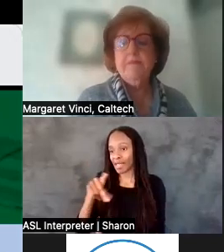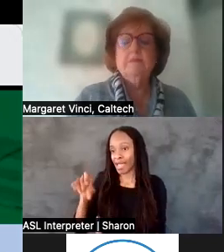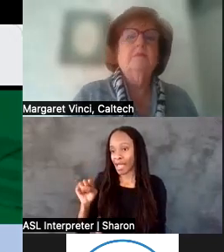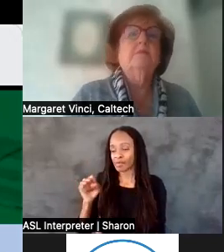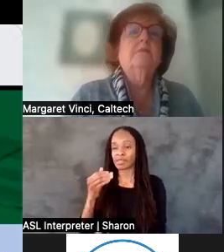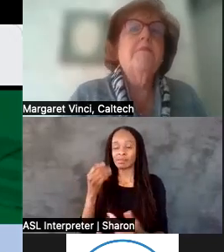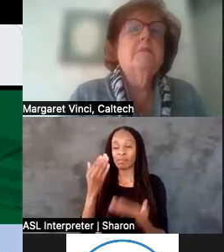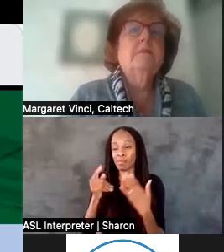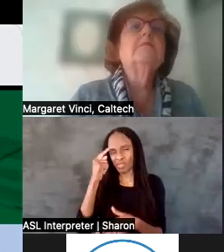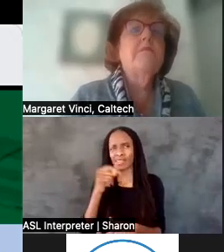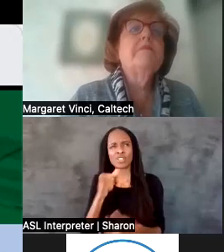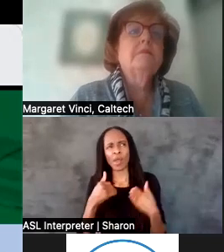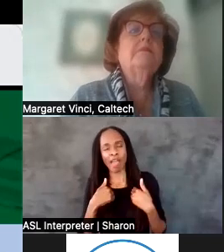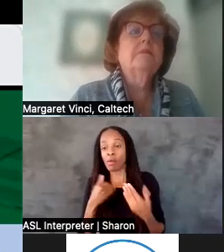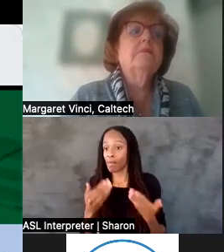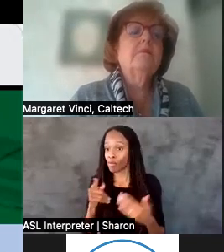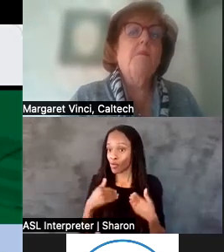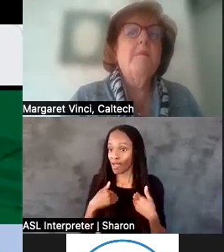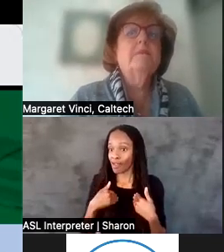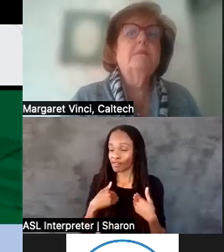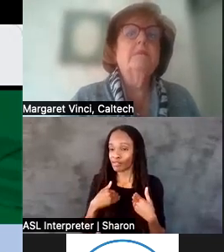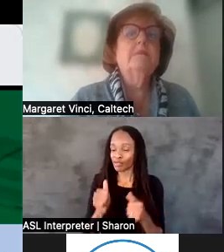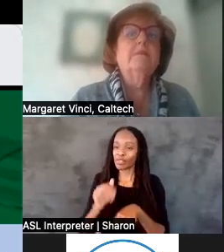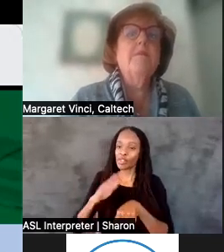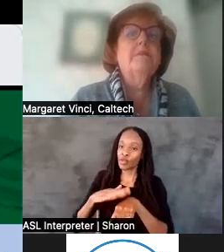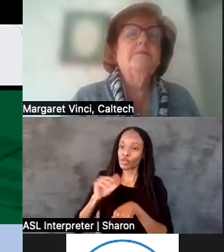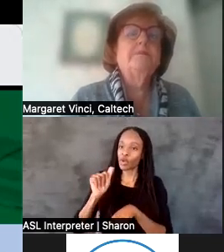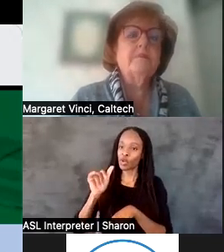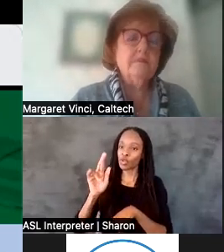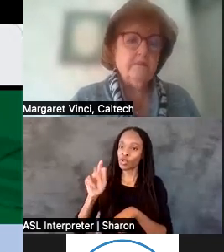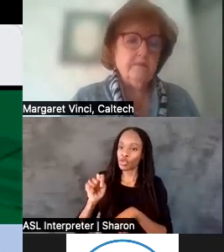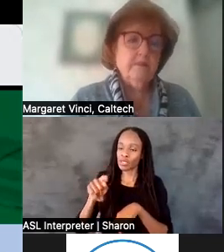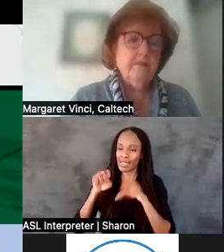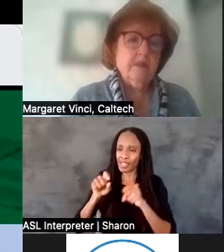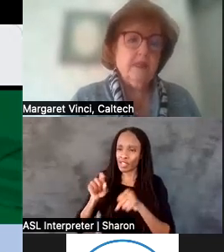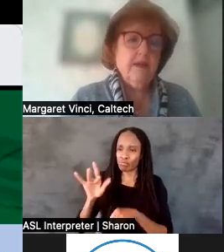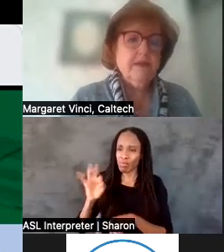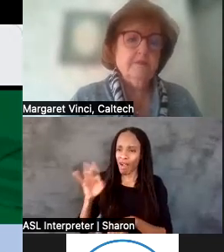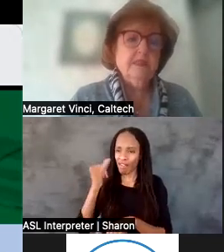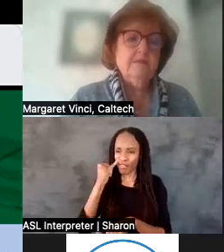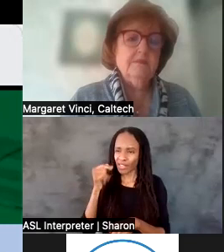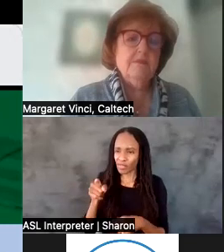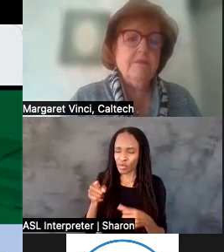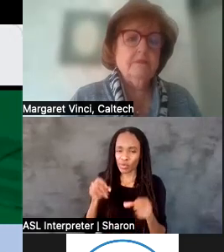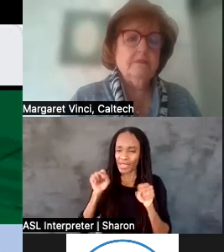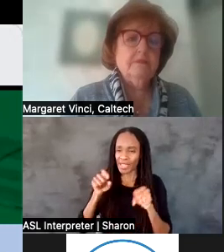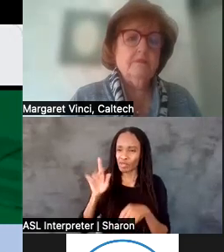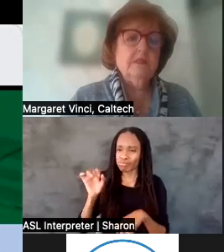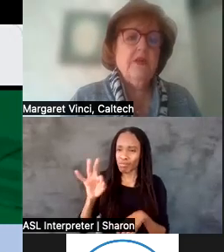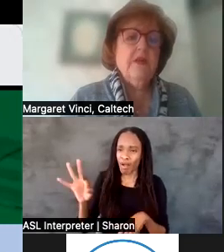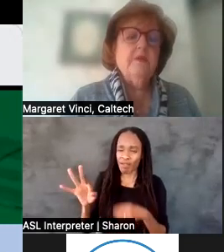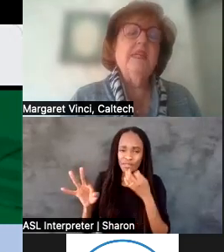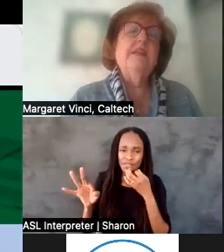you don't have it, you might be getting an alert. And are all of those able to be turned off if you don't want? Like, can you turn off WIA? Can you turn